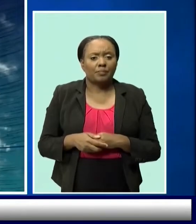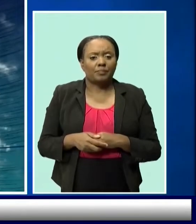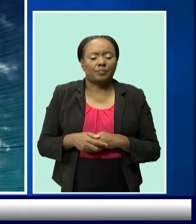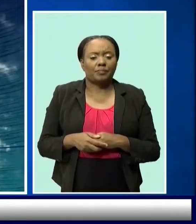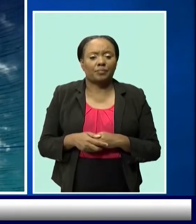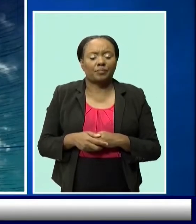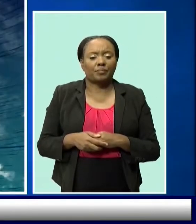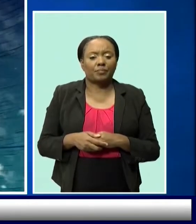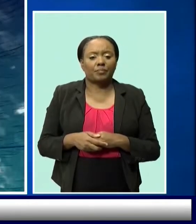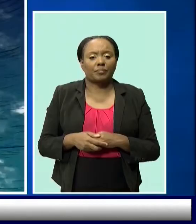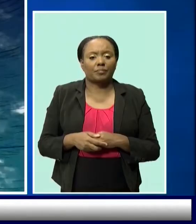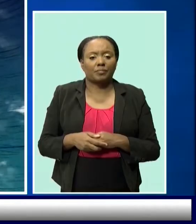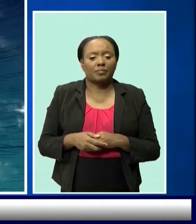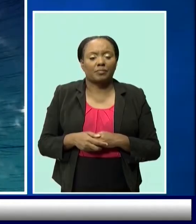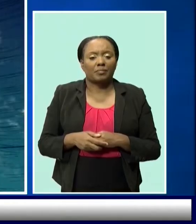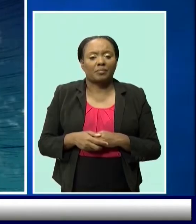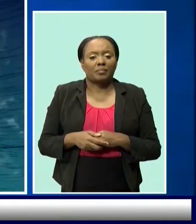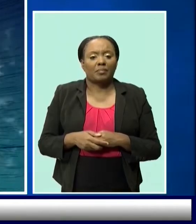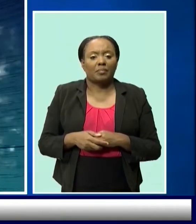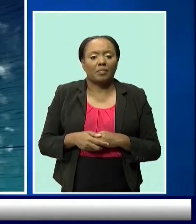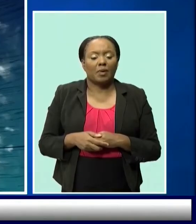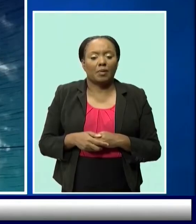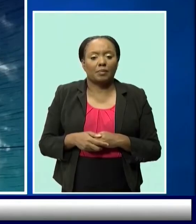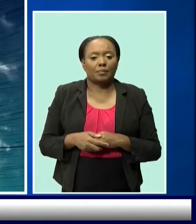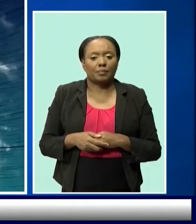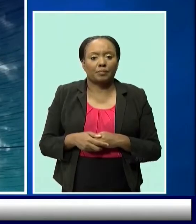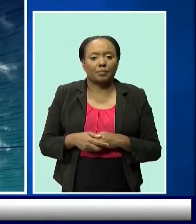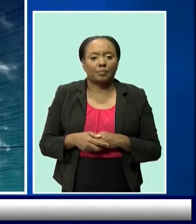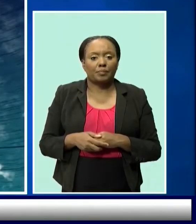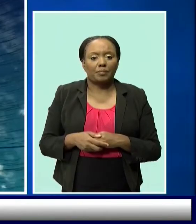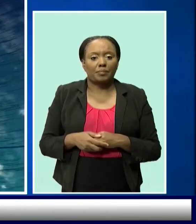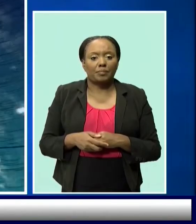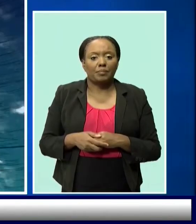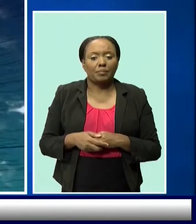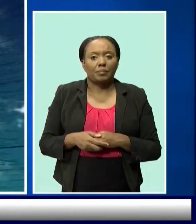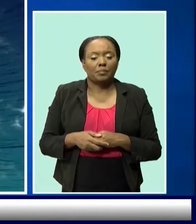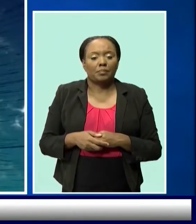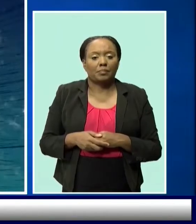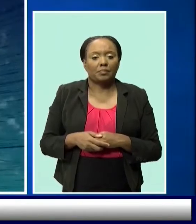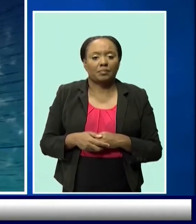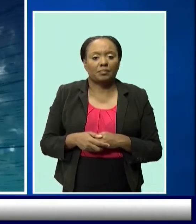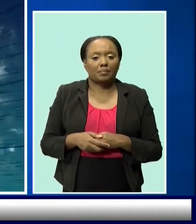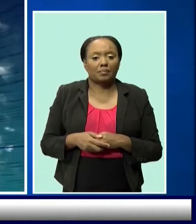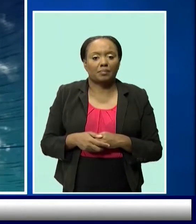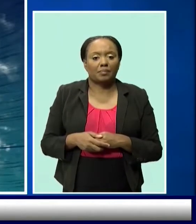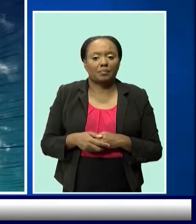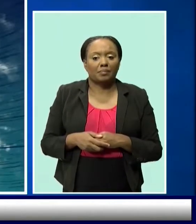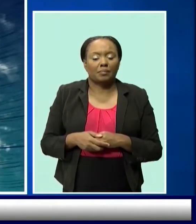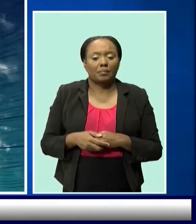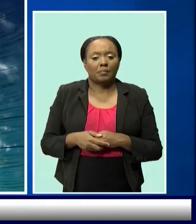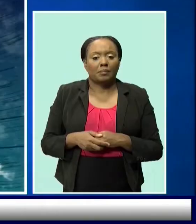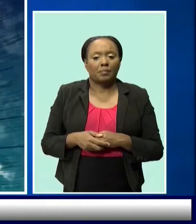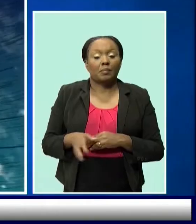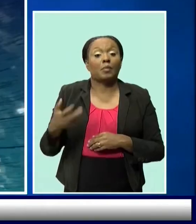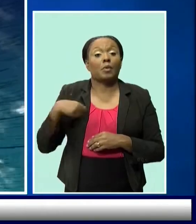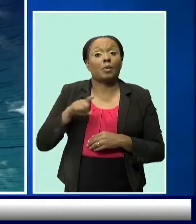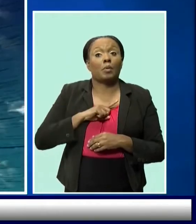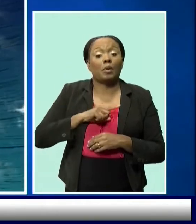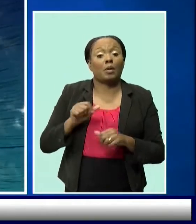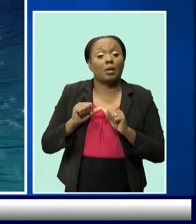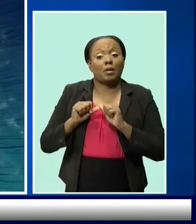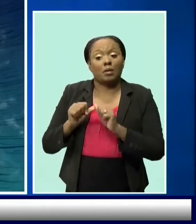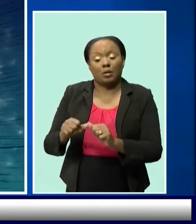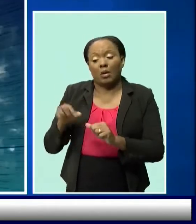The department, we will continue to monitor the progress,